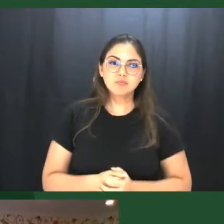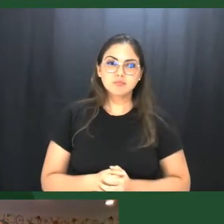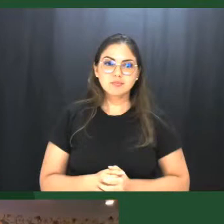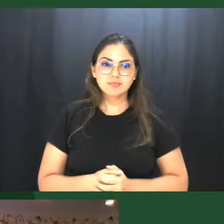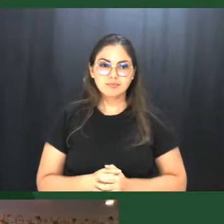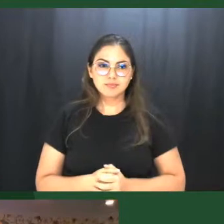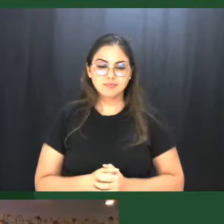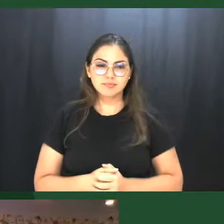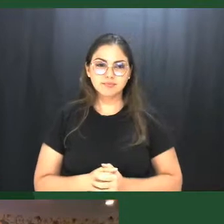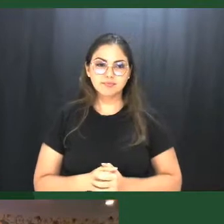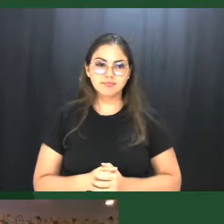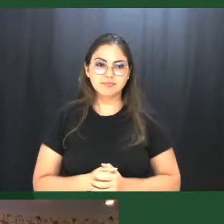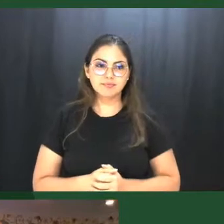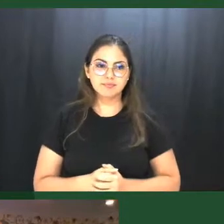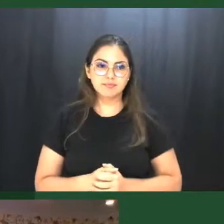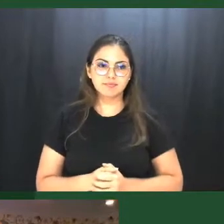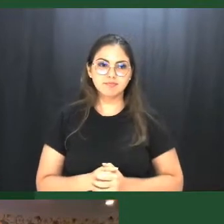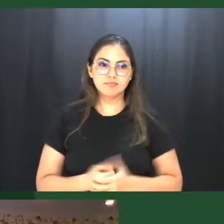a question.